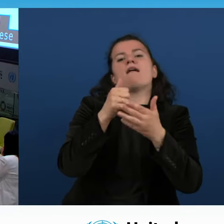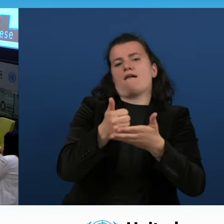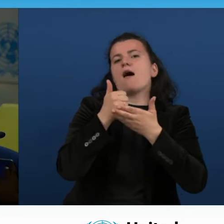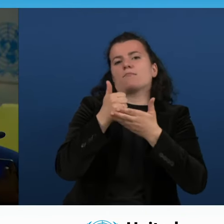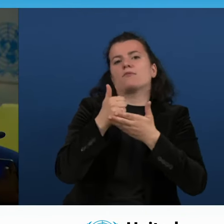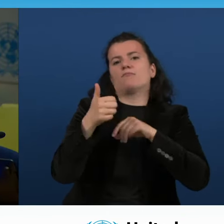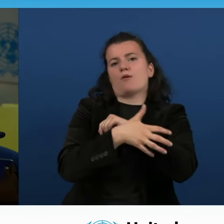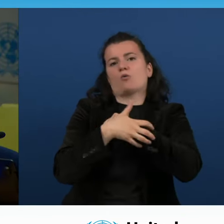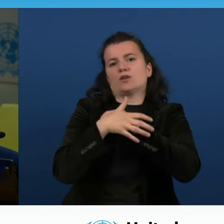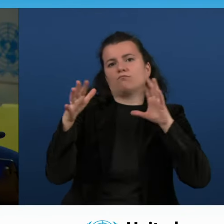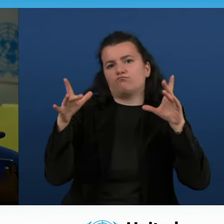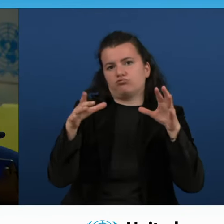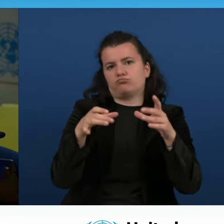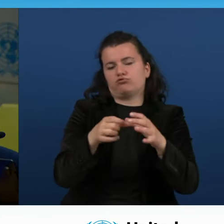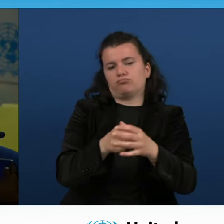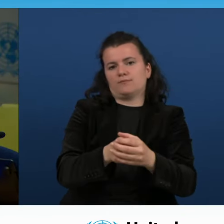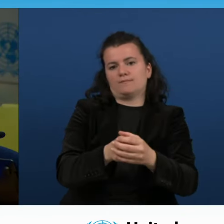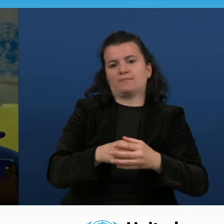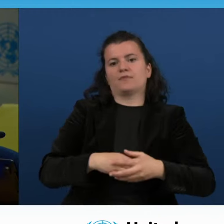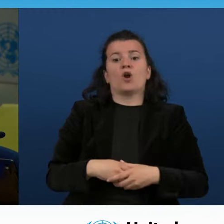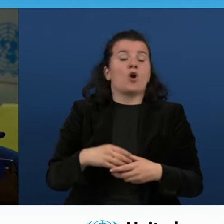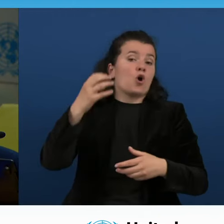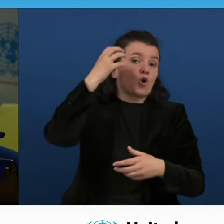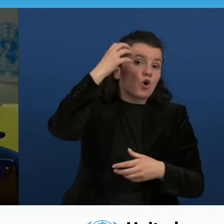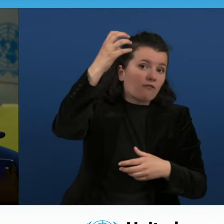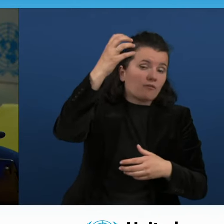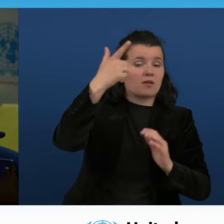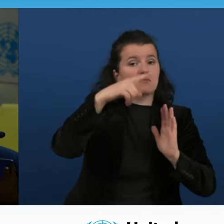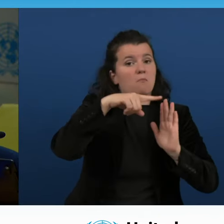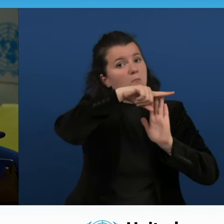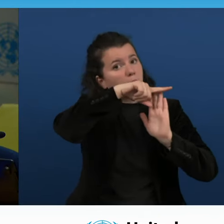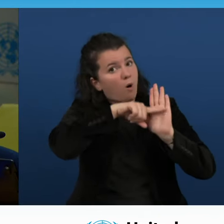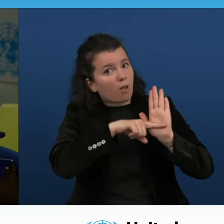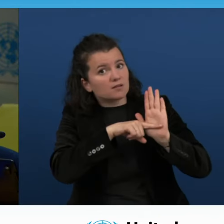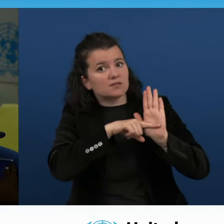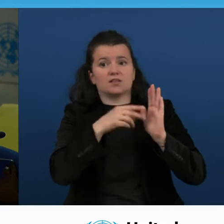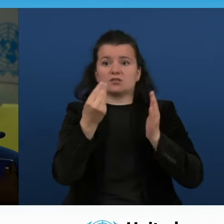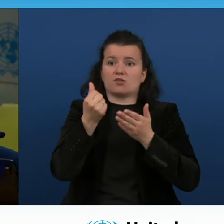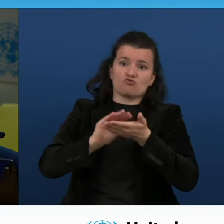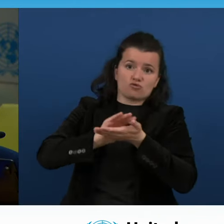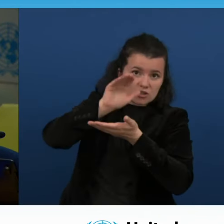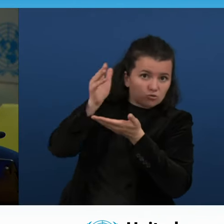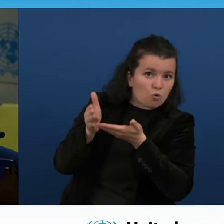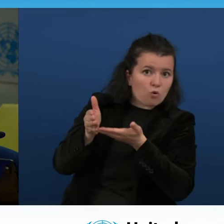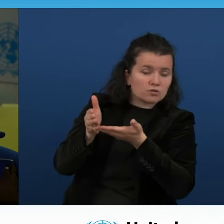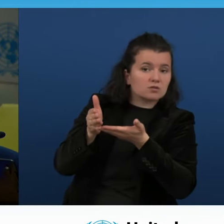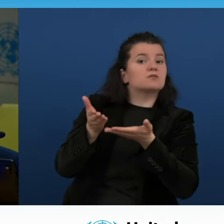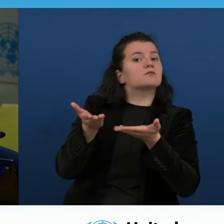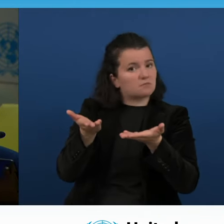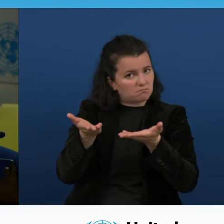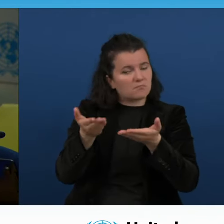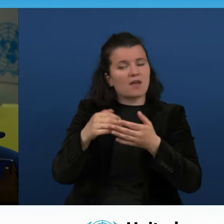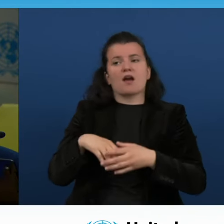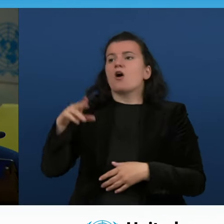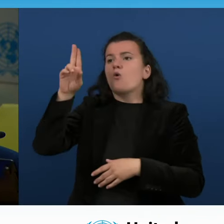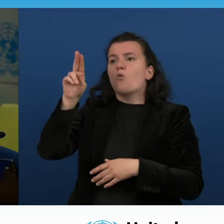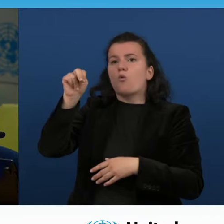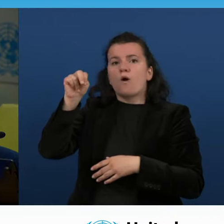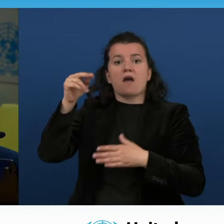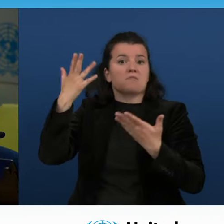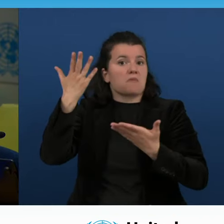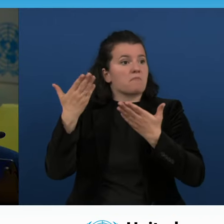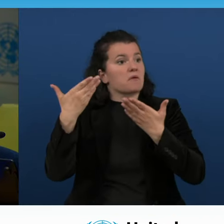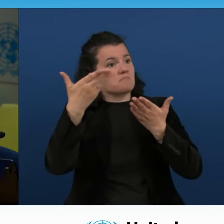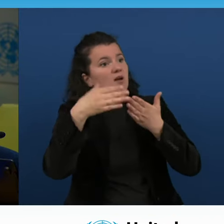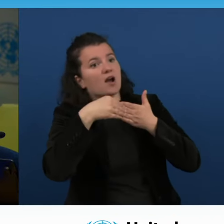can implement policies and offer resources. The UN can offer guidance and coordination. Civil